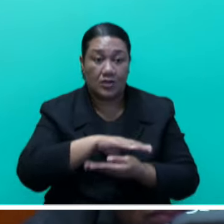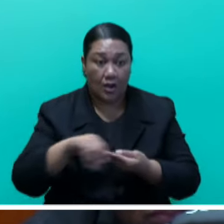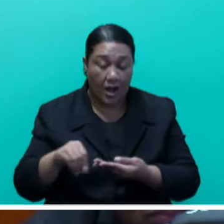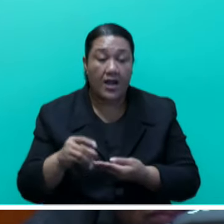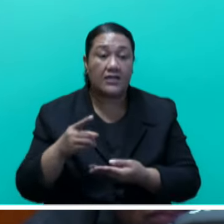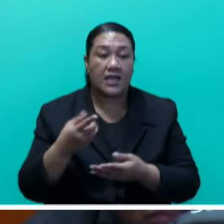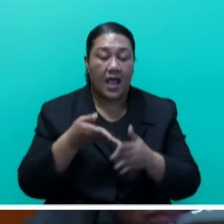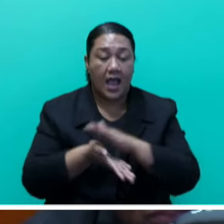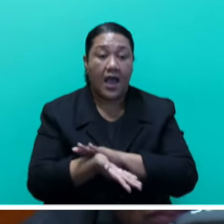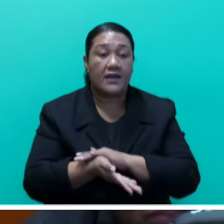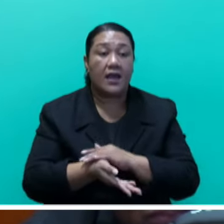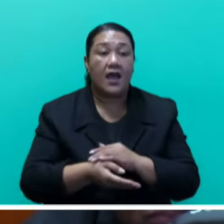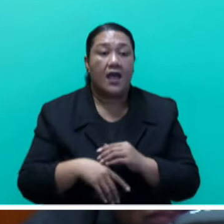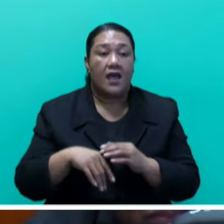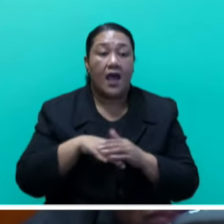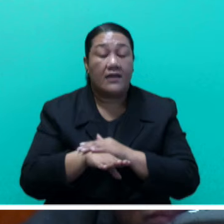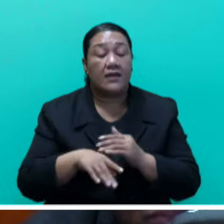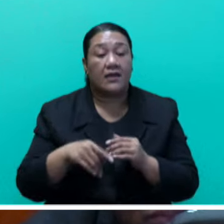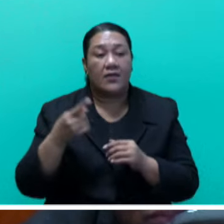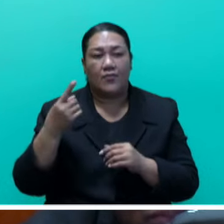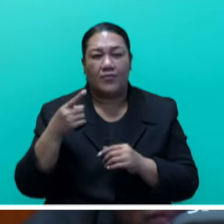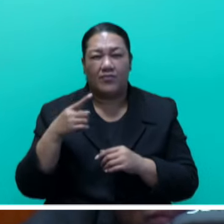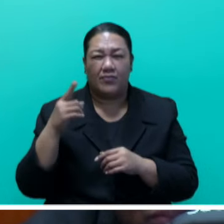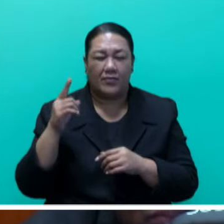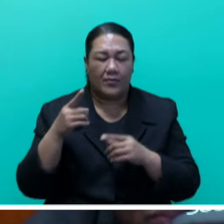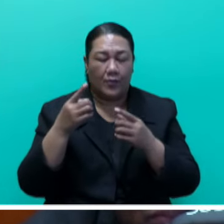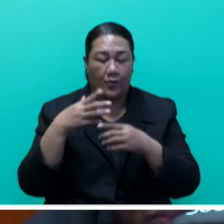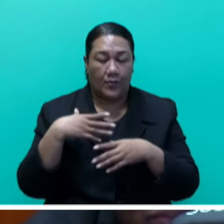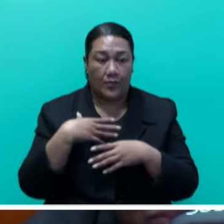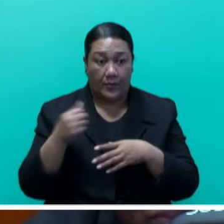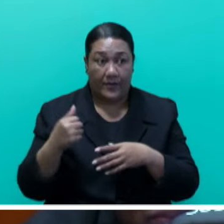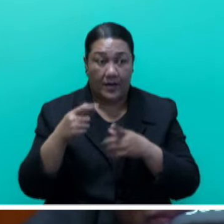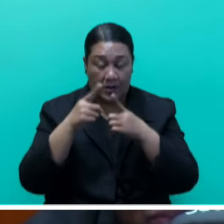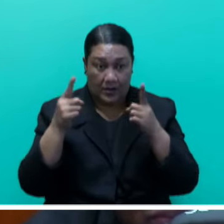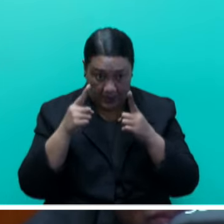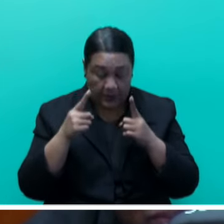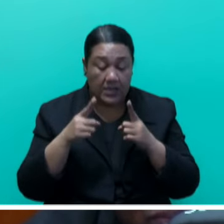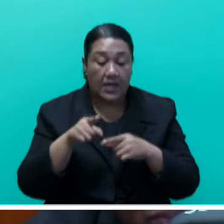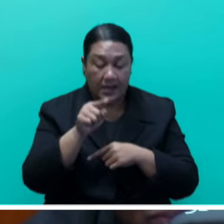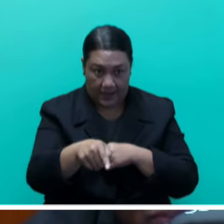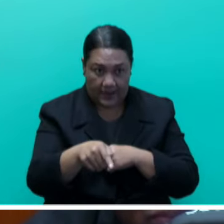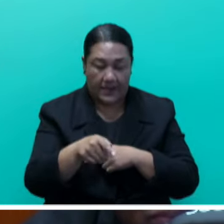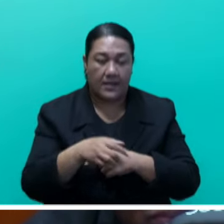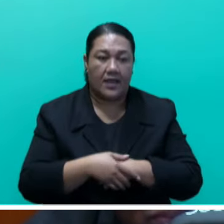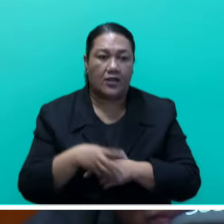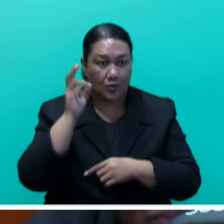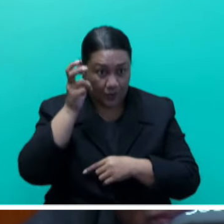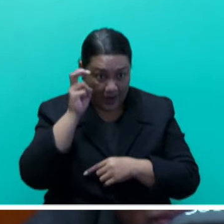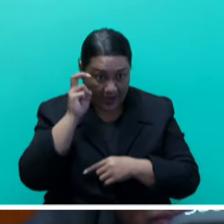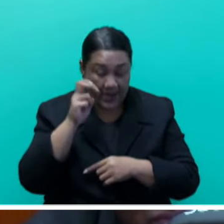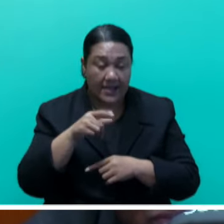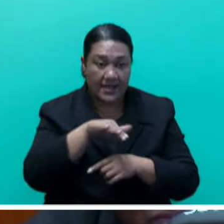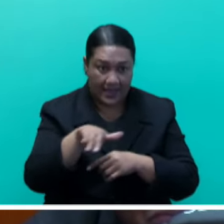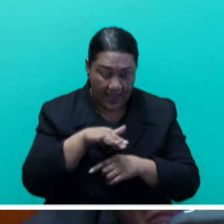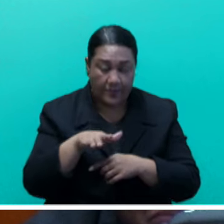Graduation Program. We aim to increase the skills of our beneficiaries through training programs and link them to dignified and